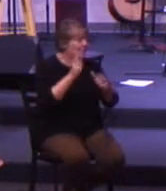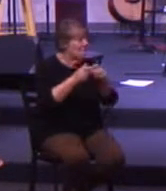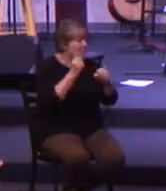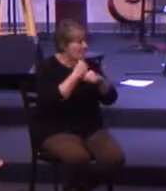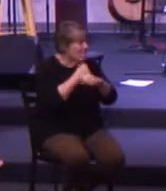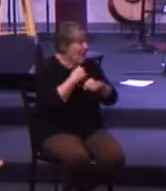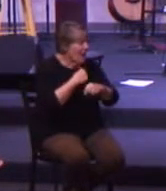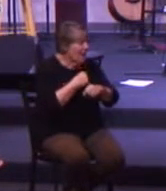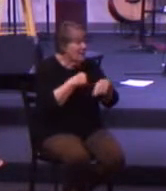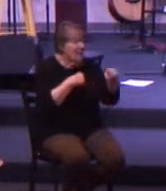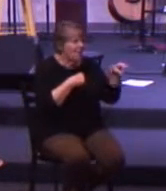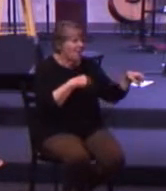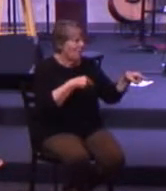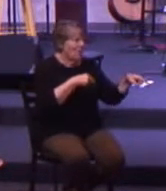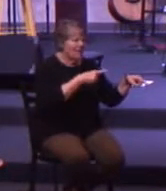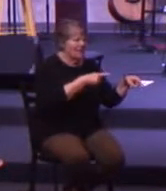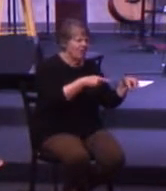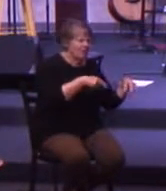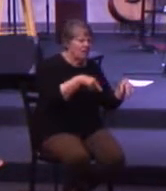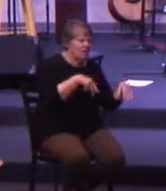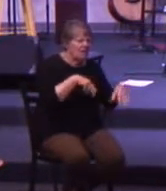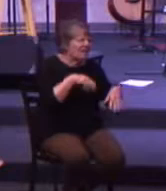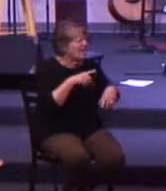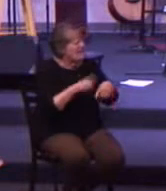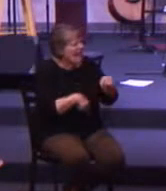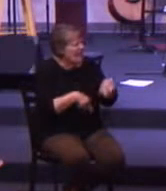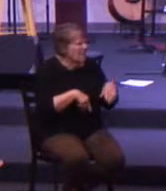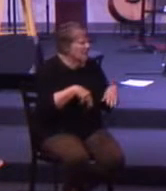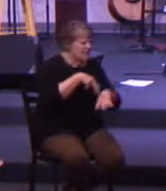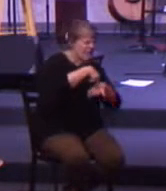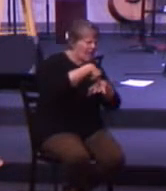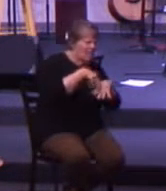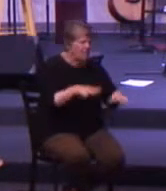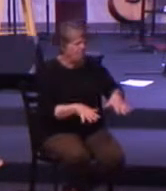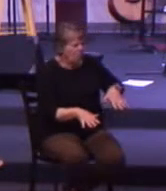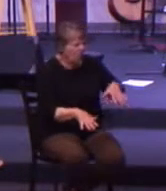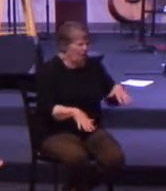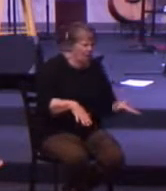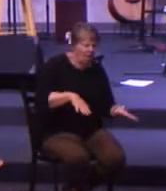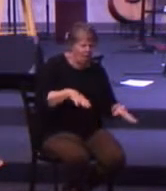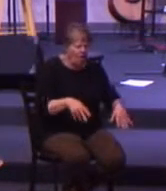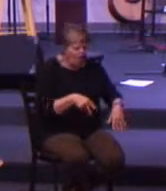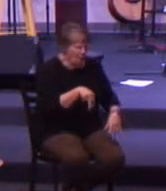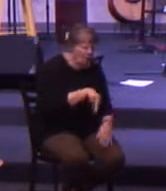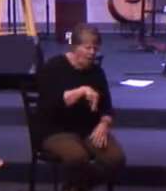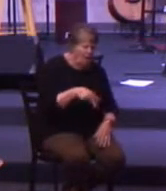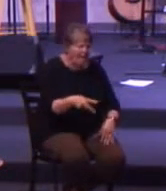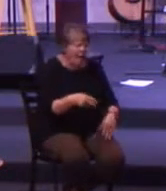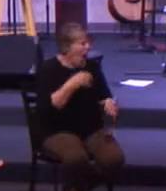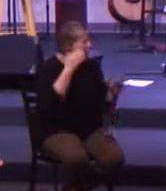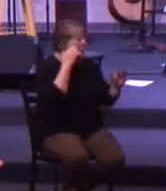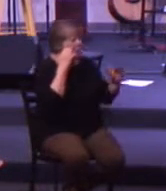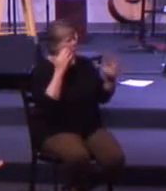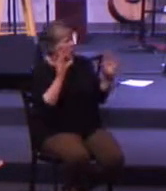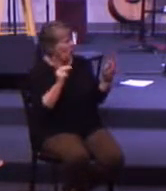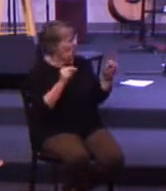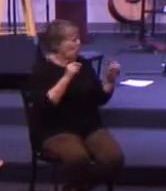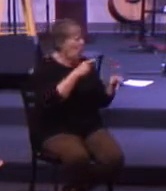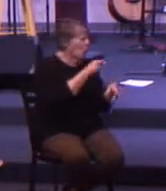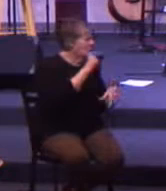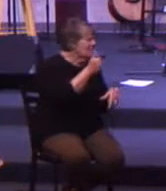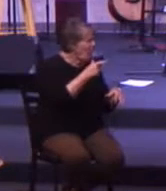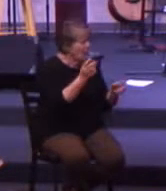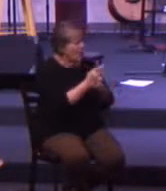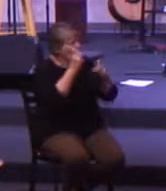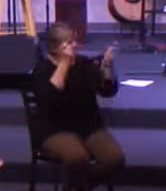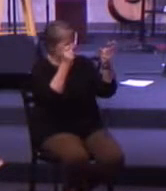like, staggering, and they can barely stand up. And we're like, oh no, the hero's not gonna win the fight. But we